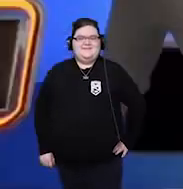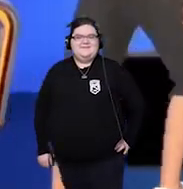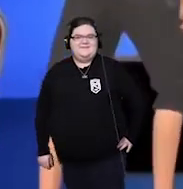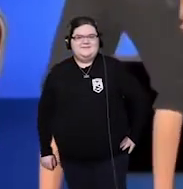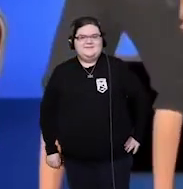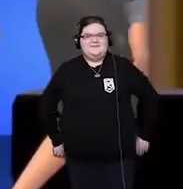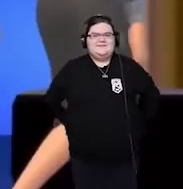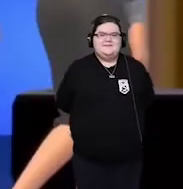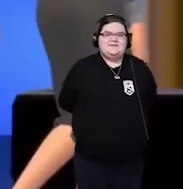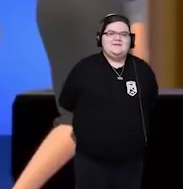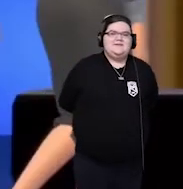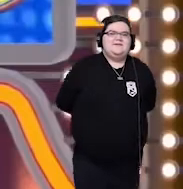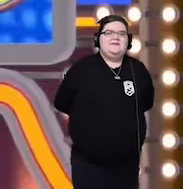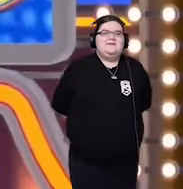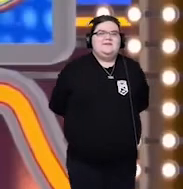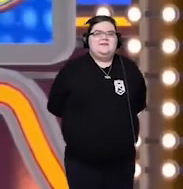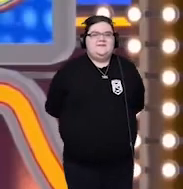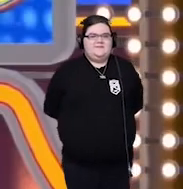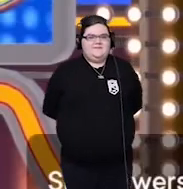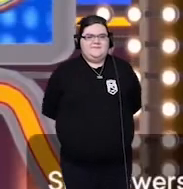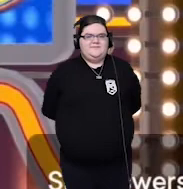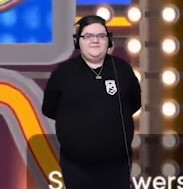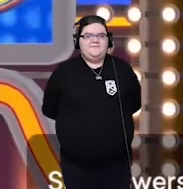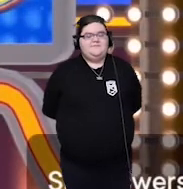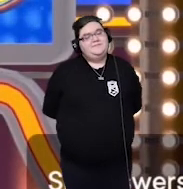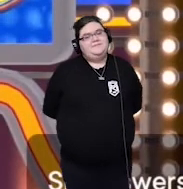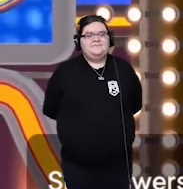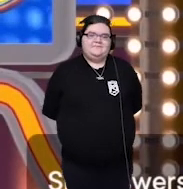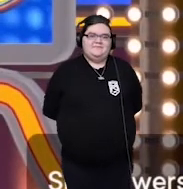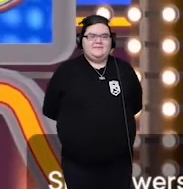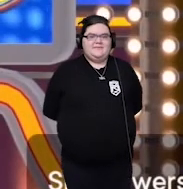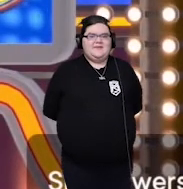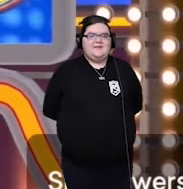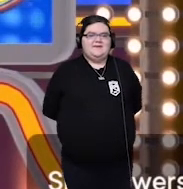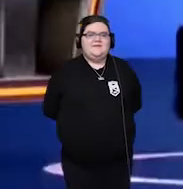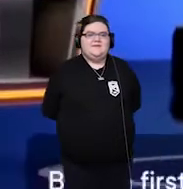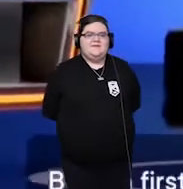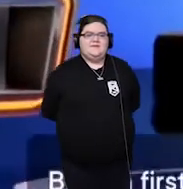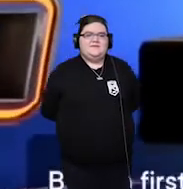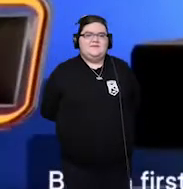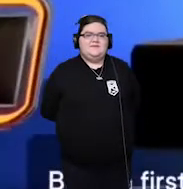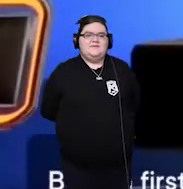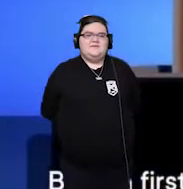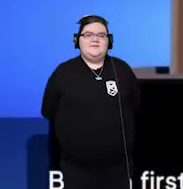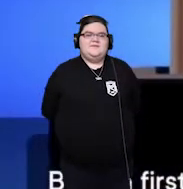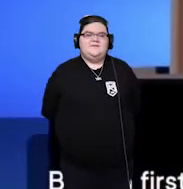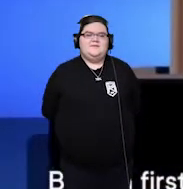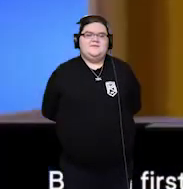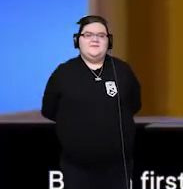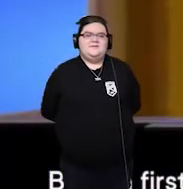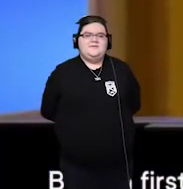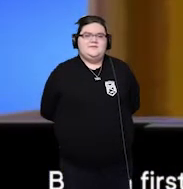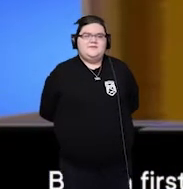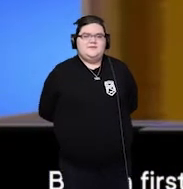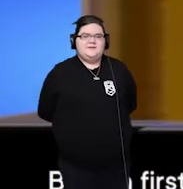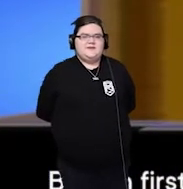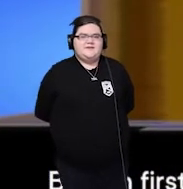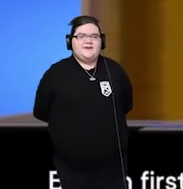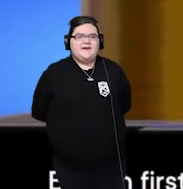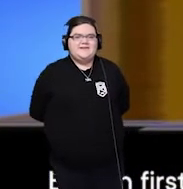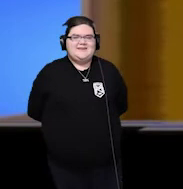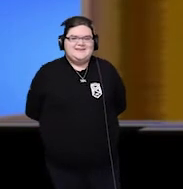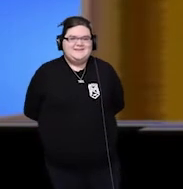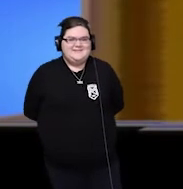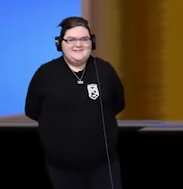or a minute to answer. Okay. But they might beat me to it. This time. All right, come on. Buzz in first to answer. Get ready.